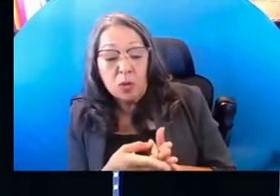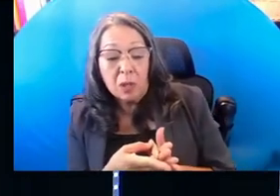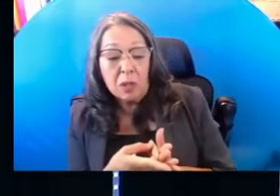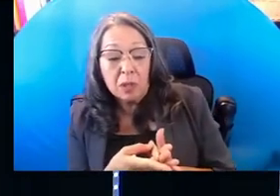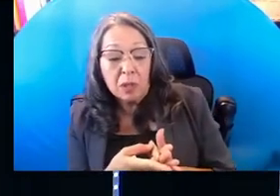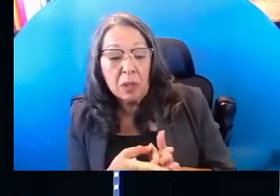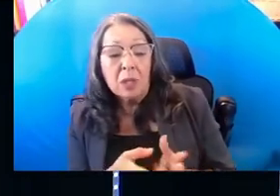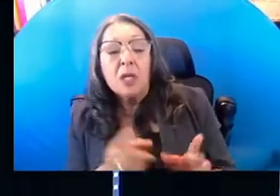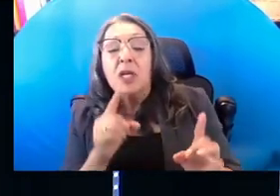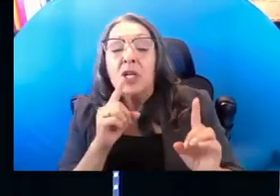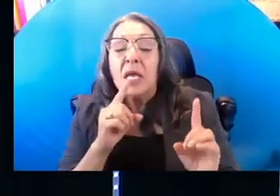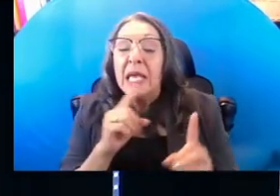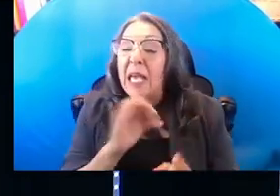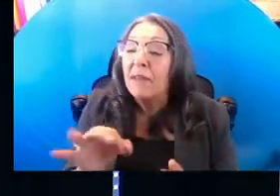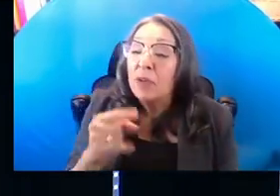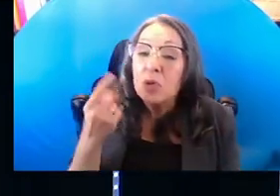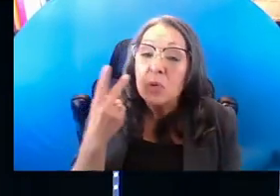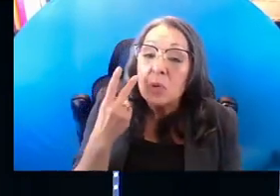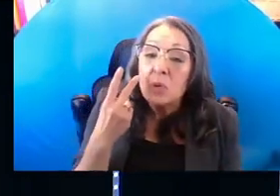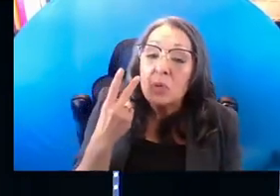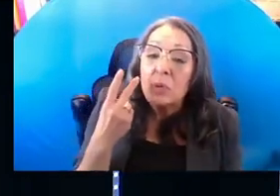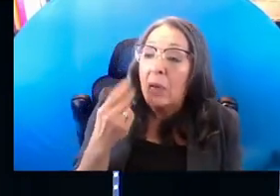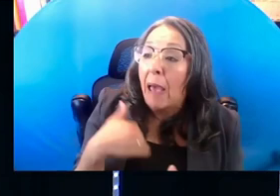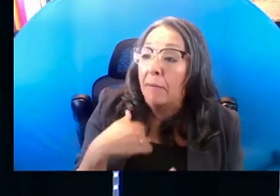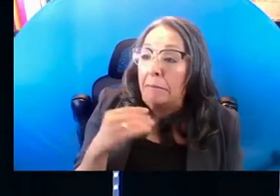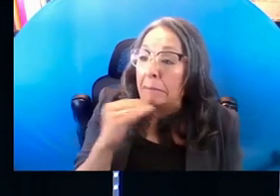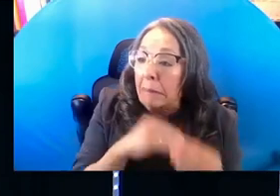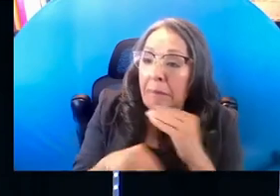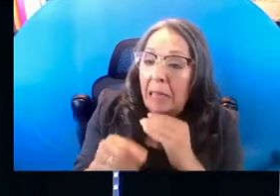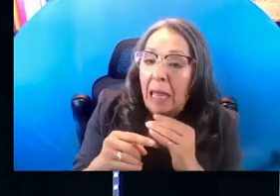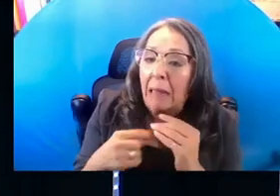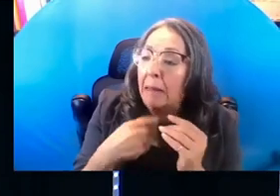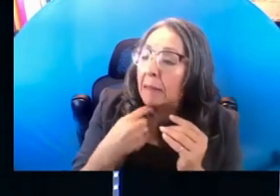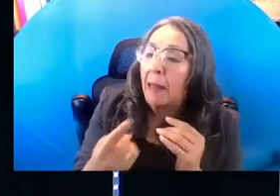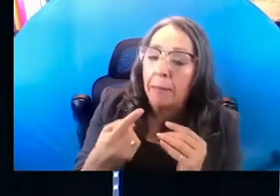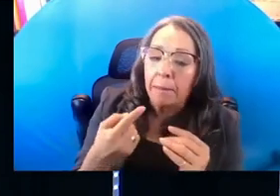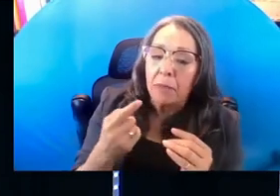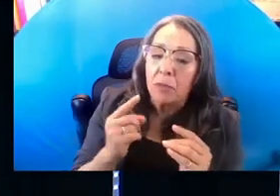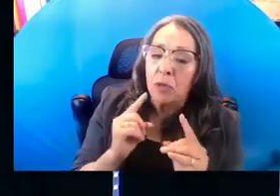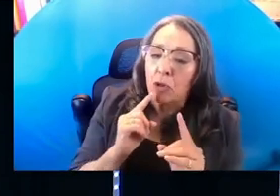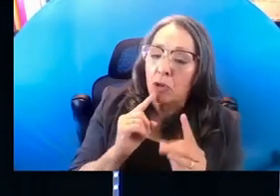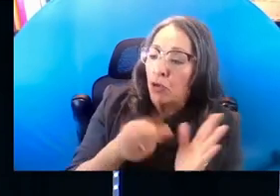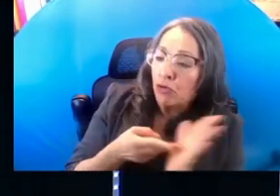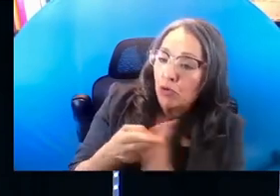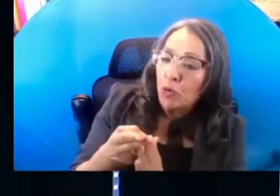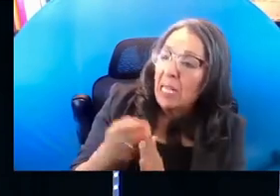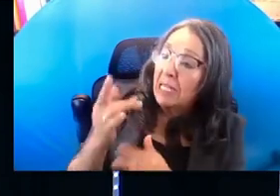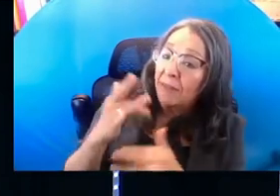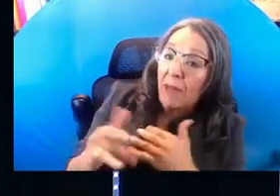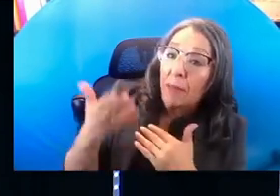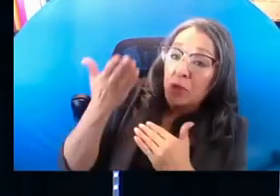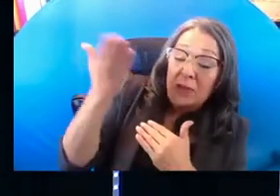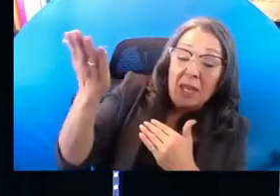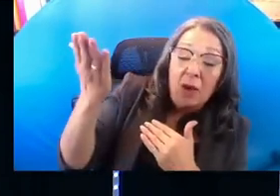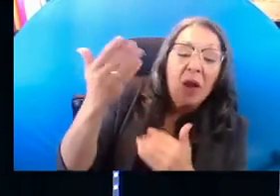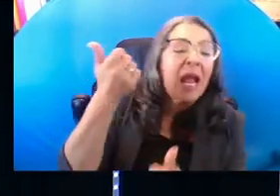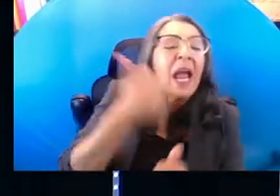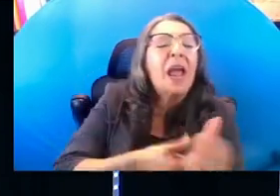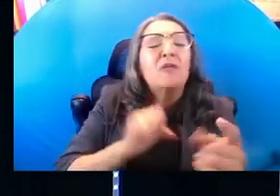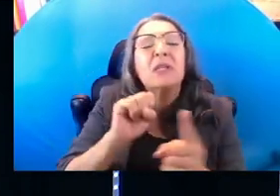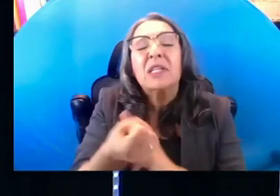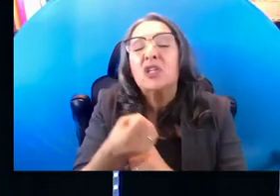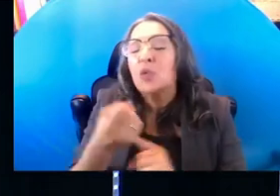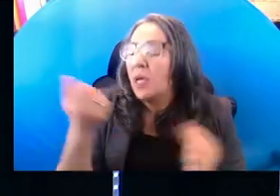truth. Choose the truth. It's available to us in every situation, in every